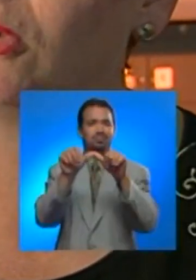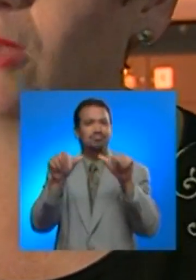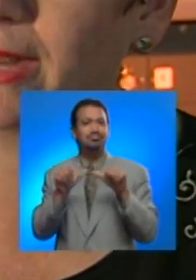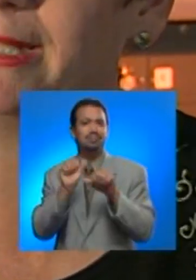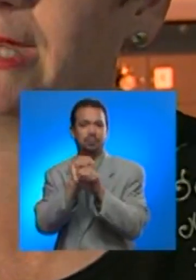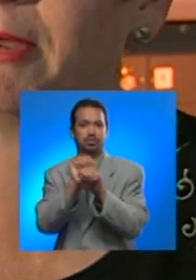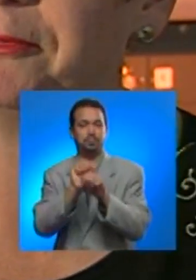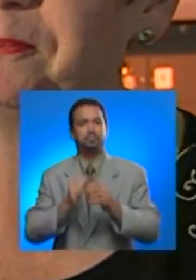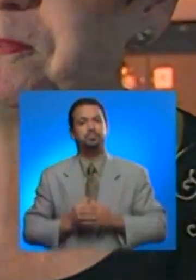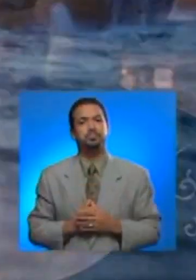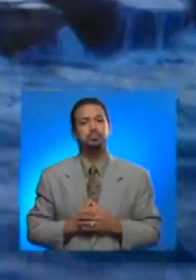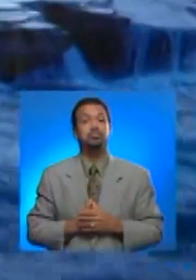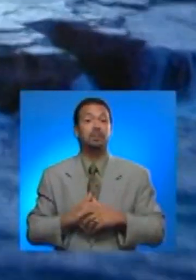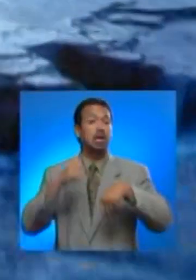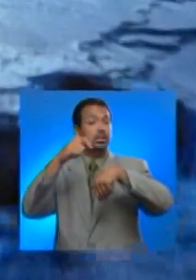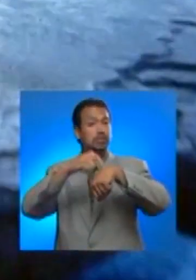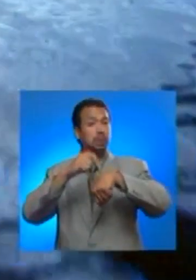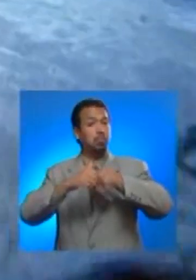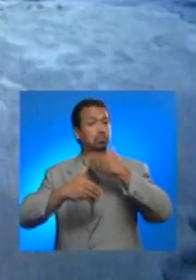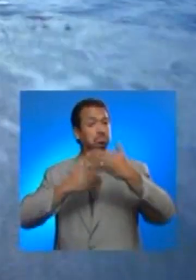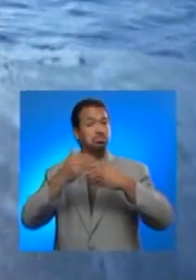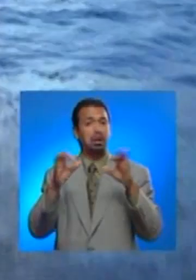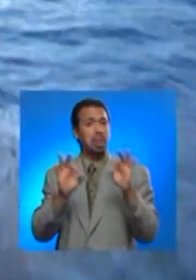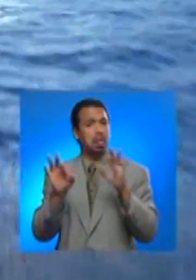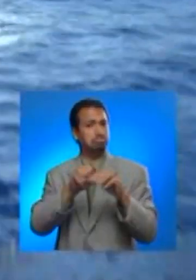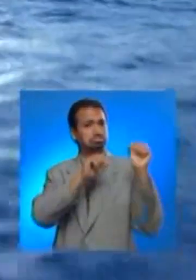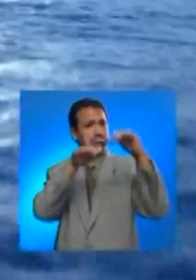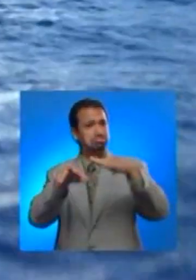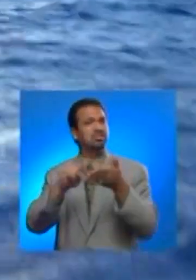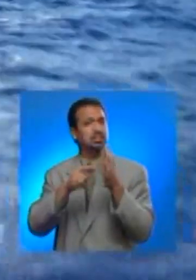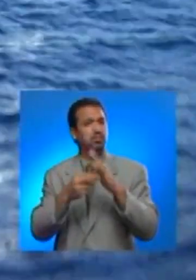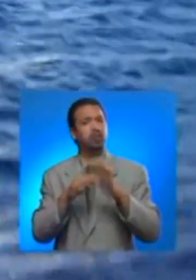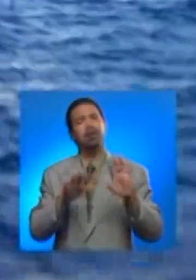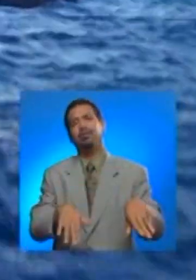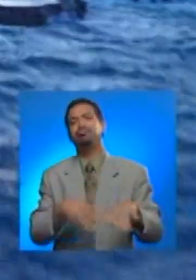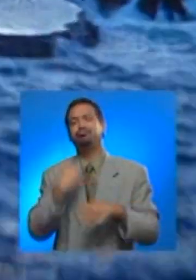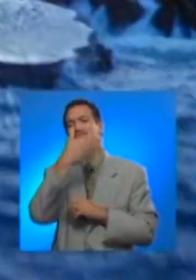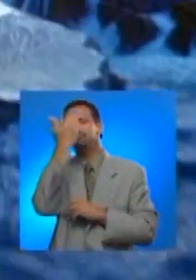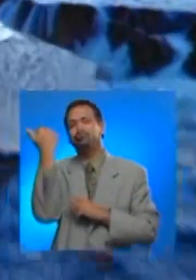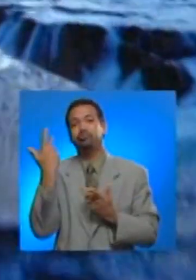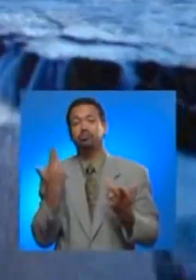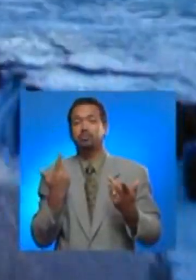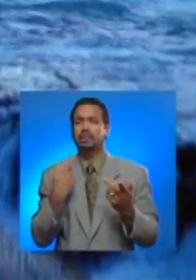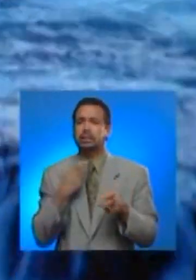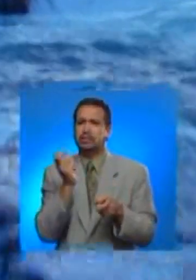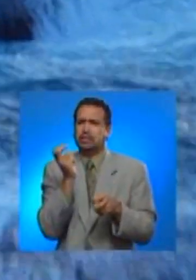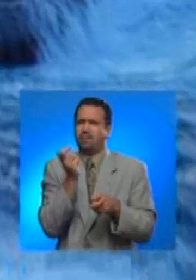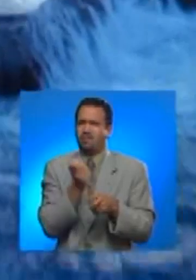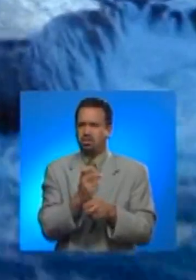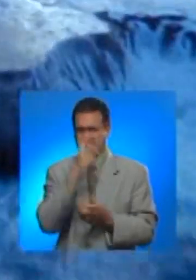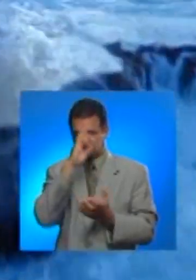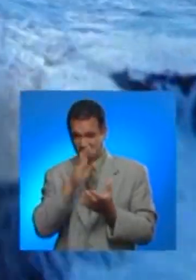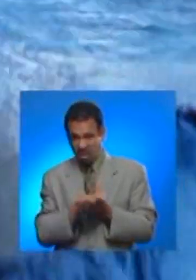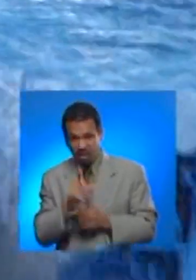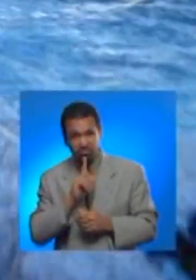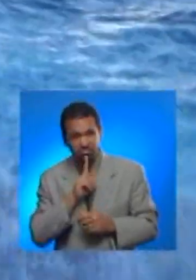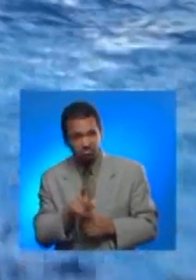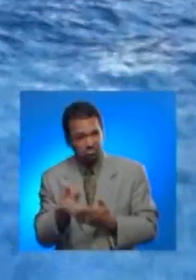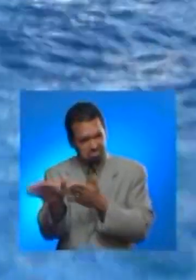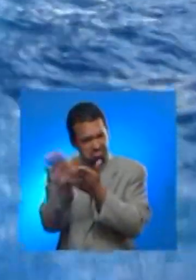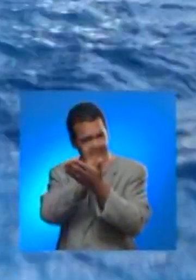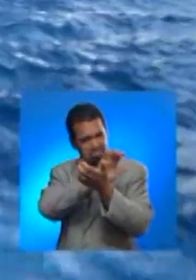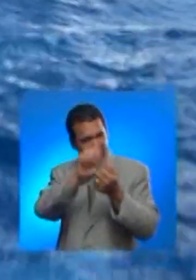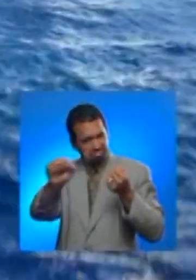workplaces. As time passes without a tsunami event, we become forgetful. The destructive forces of our planet